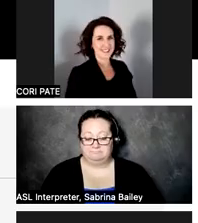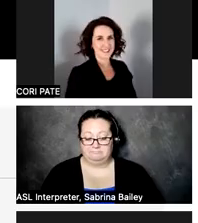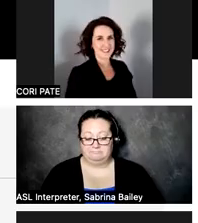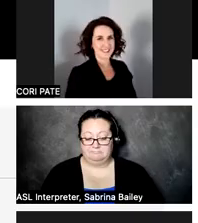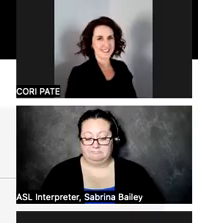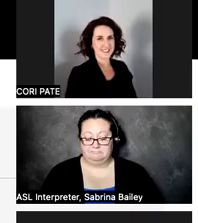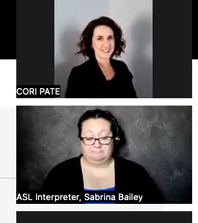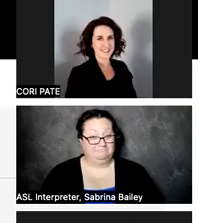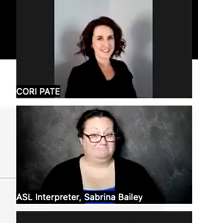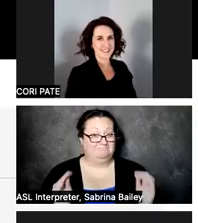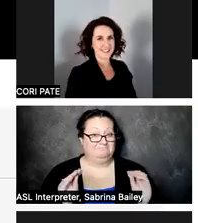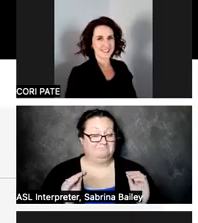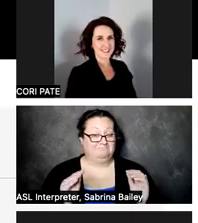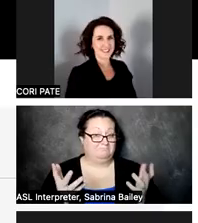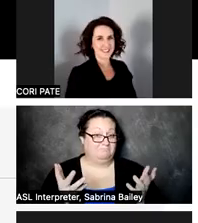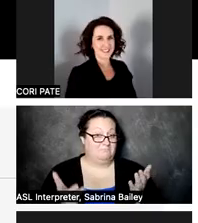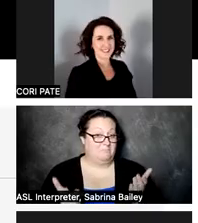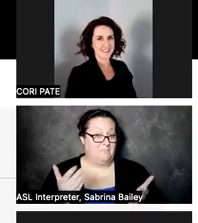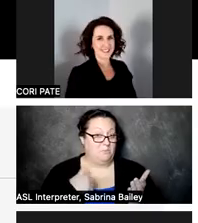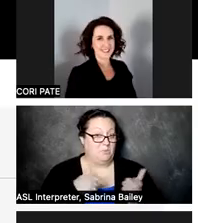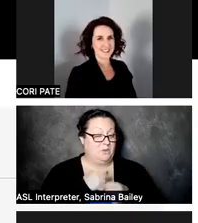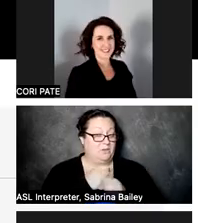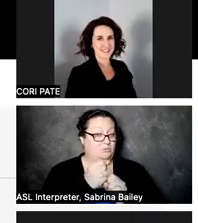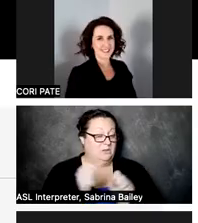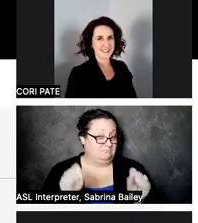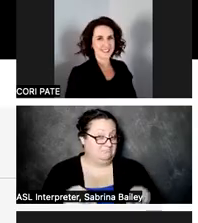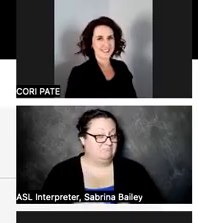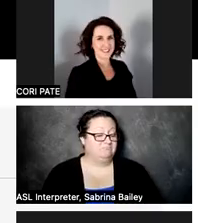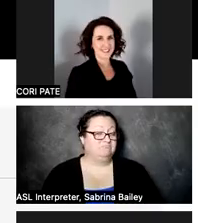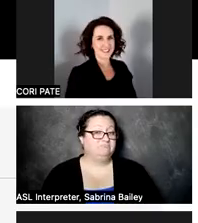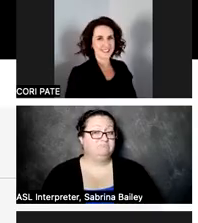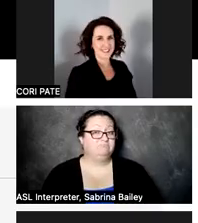And if not, is that something that we need to create?